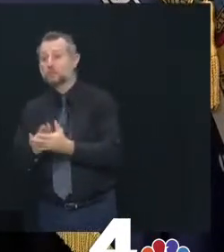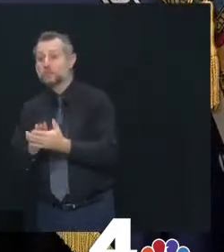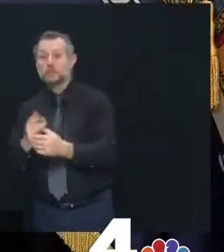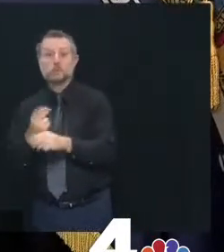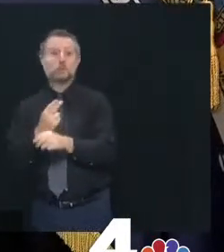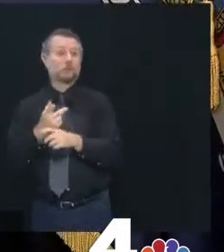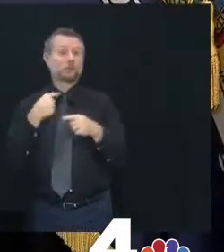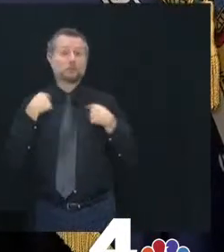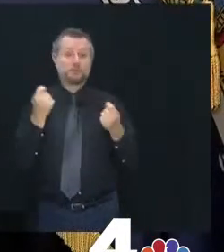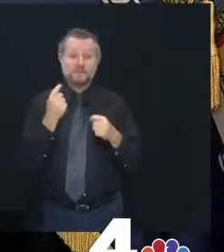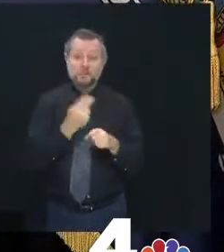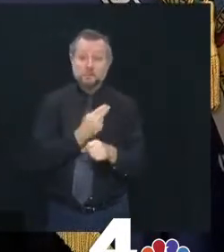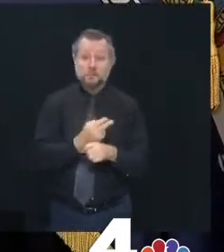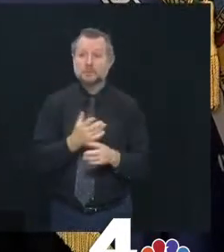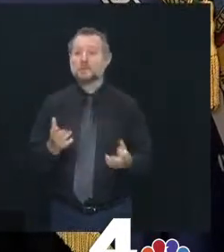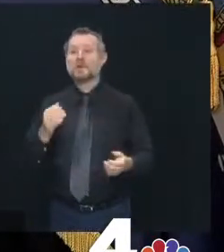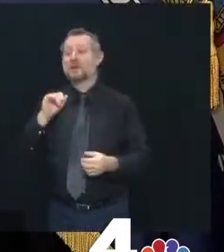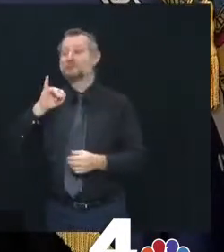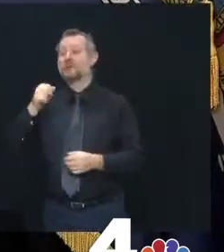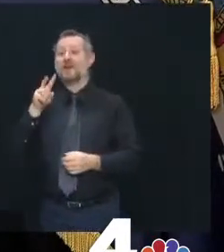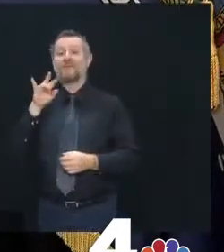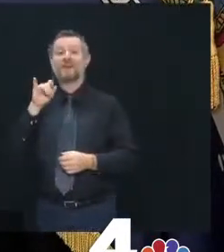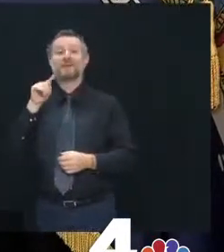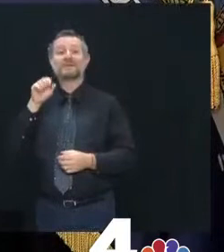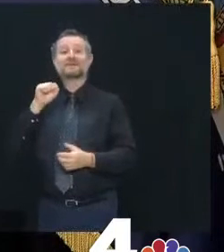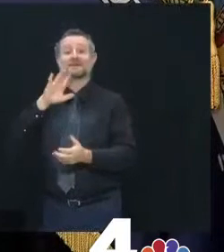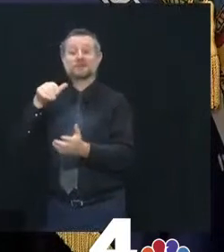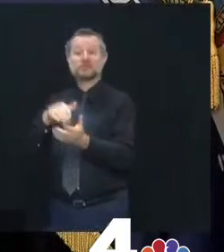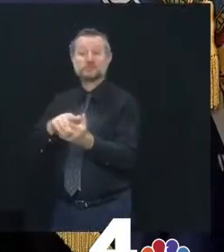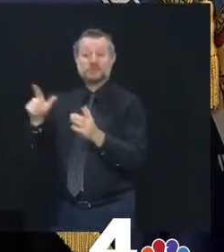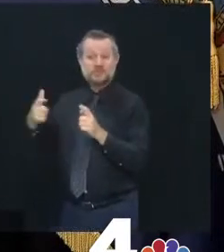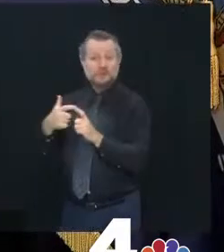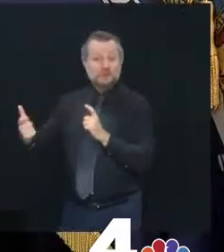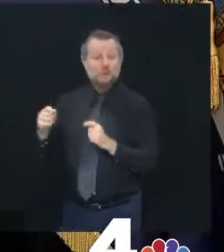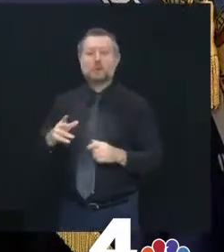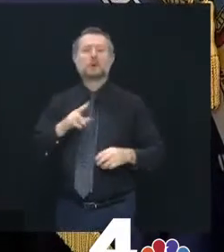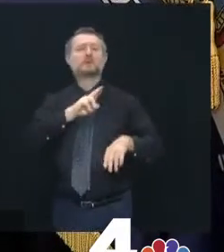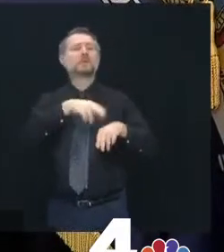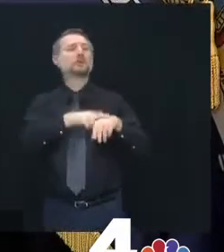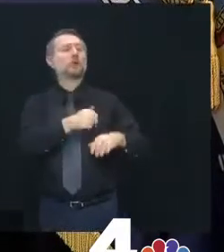Javits Center. If we have to use the National Guard, whatever we have to do, we will do.